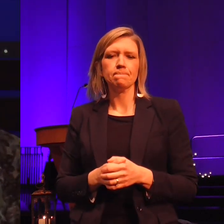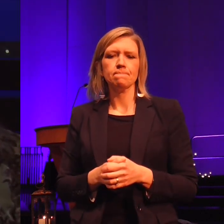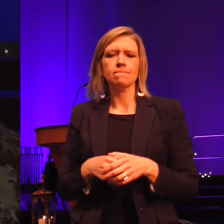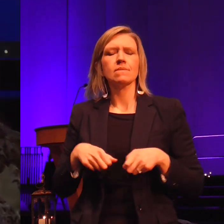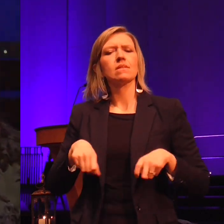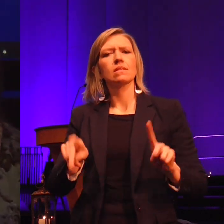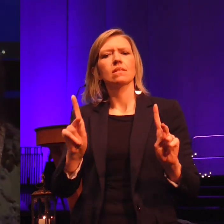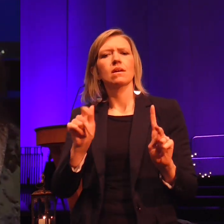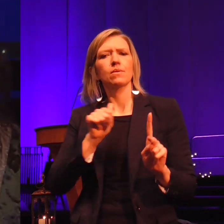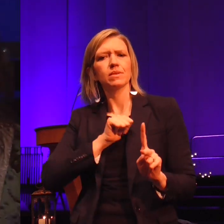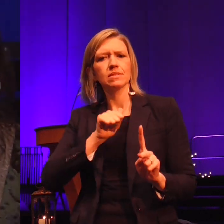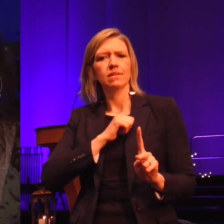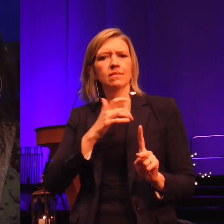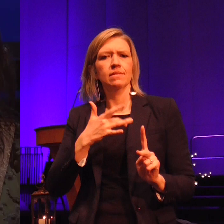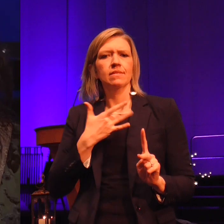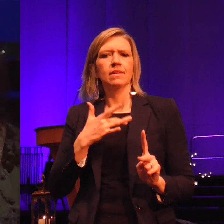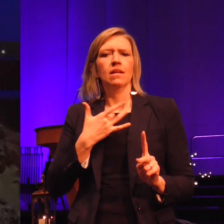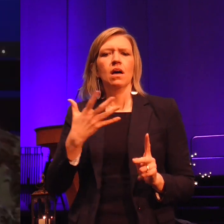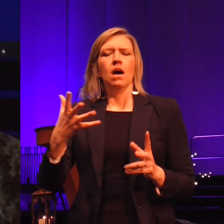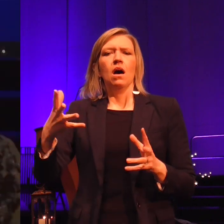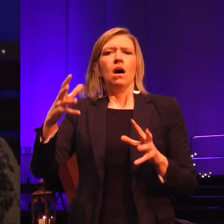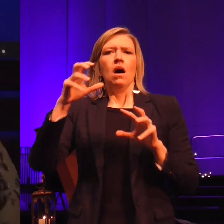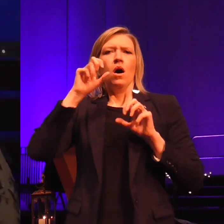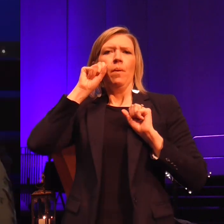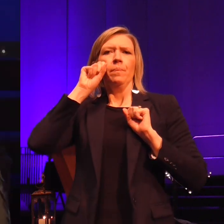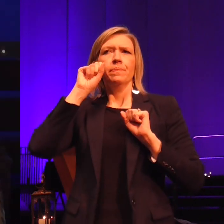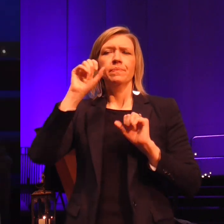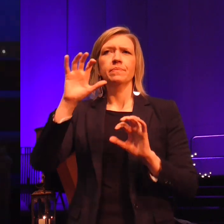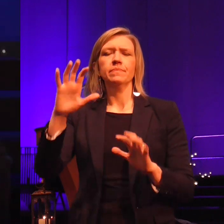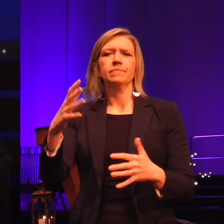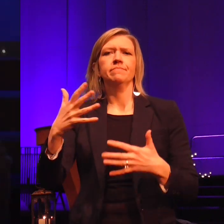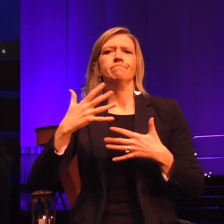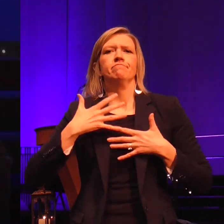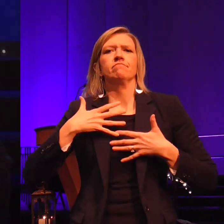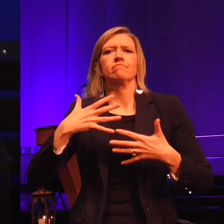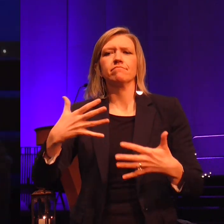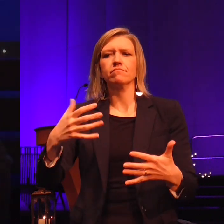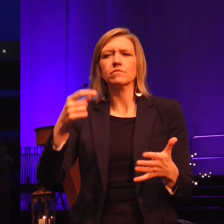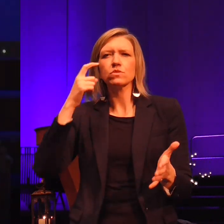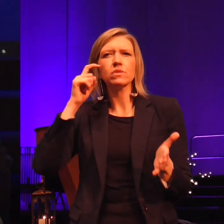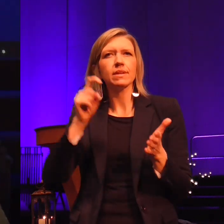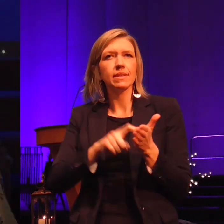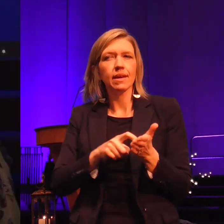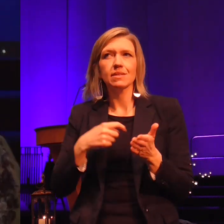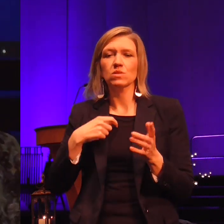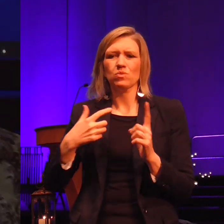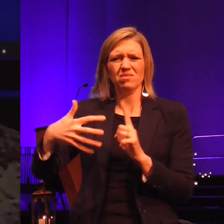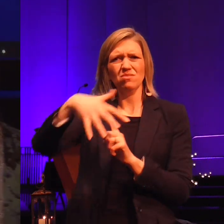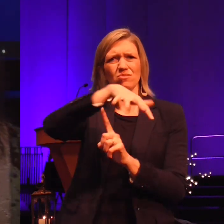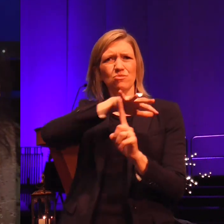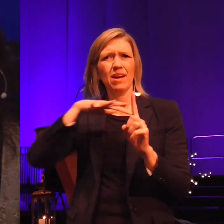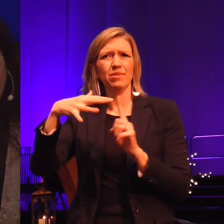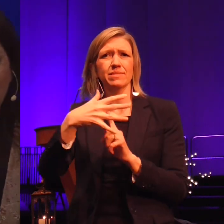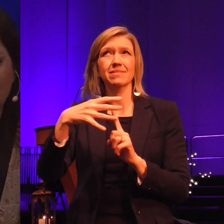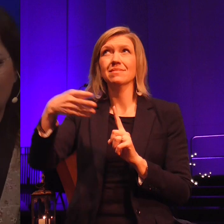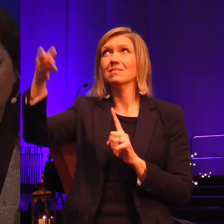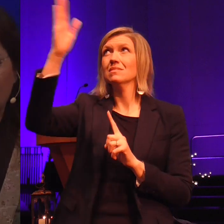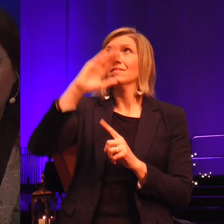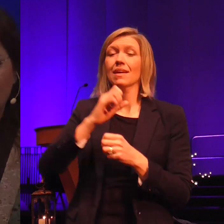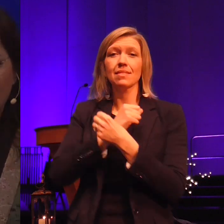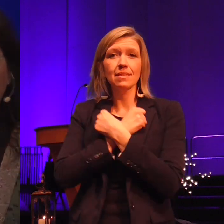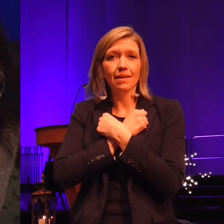ourselves to feel it as we breathe in and breathe out and recognize that we are surrounded, enfolded, and embraced by the divine love that God